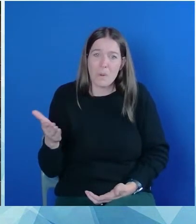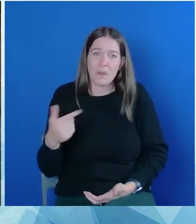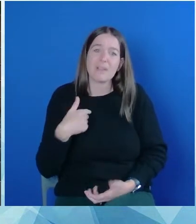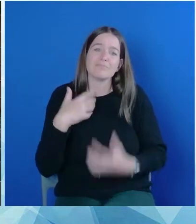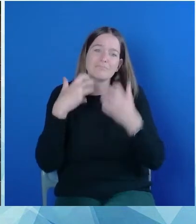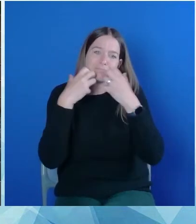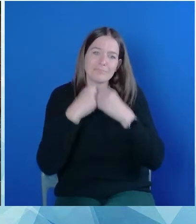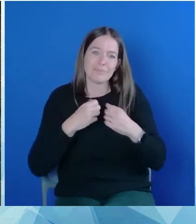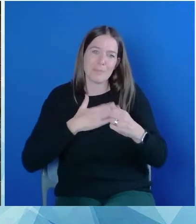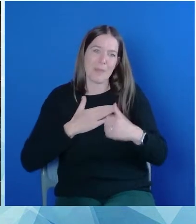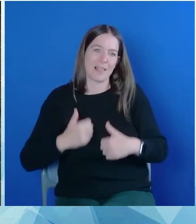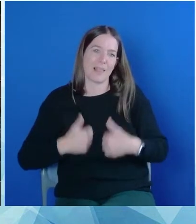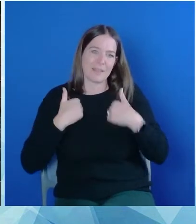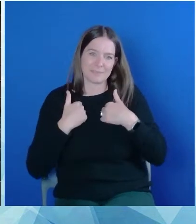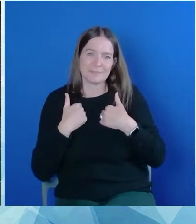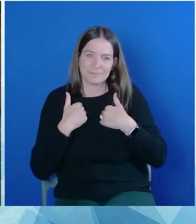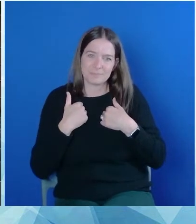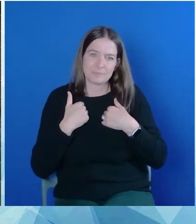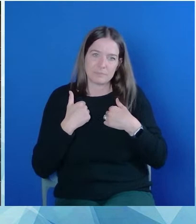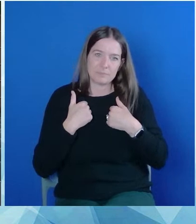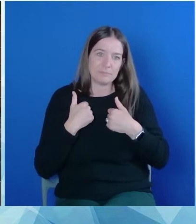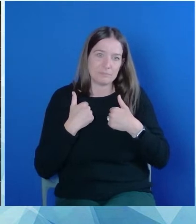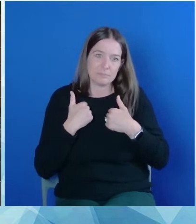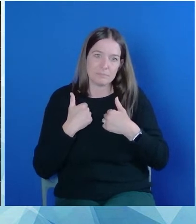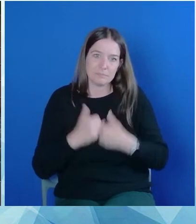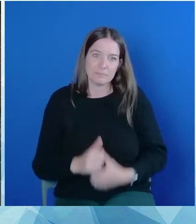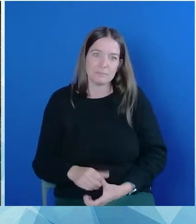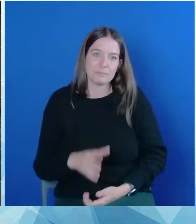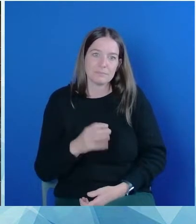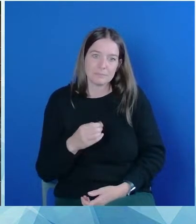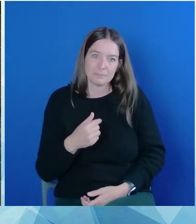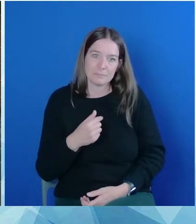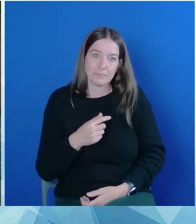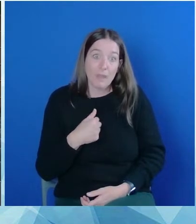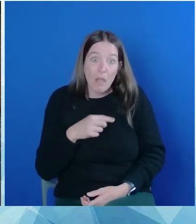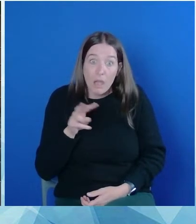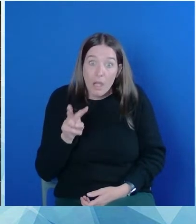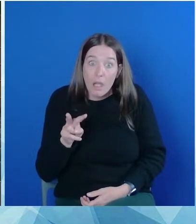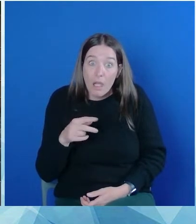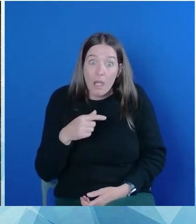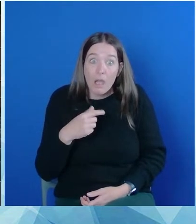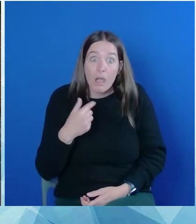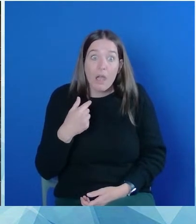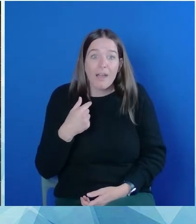I know these teachers that have had a positive impact on my life.